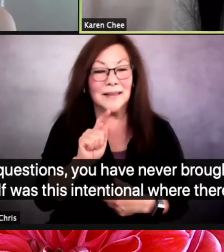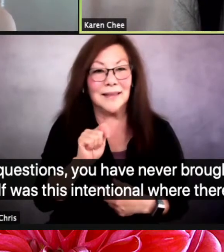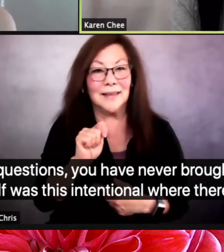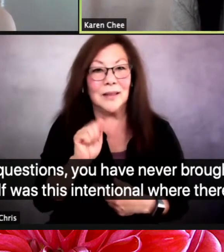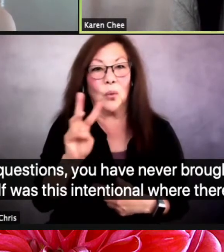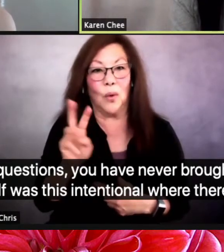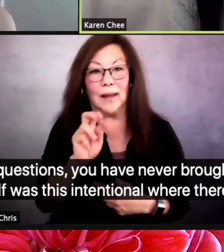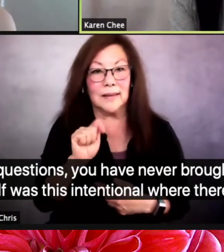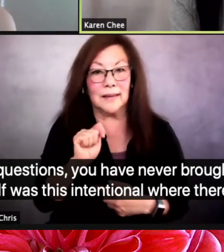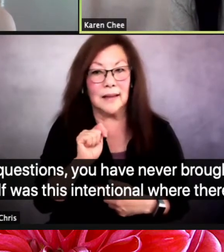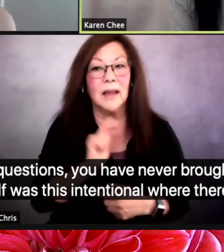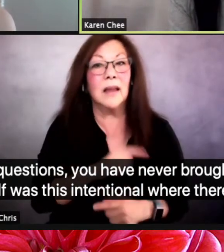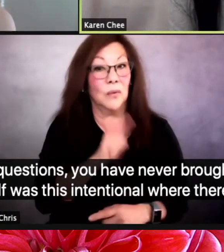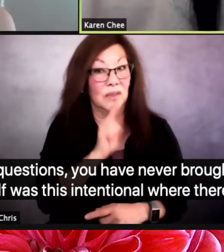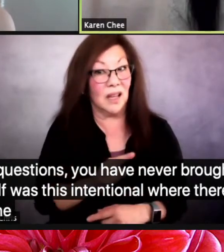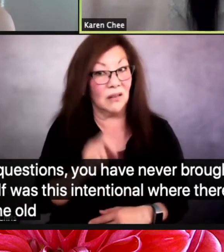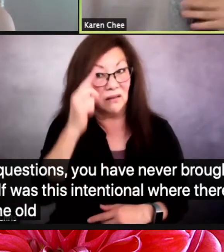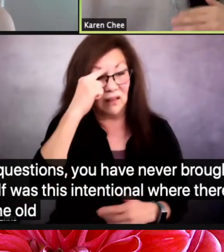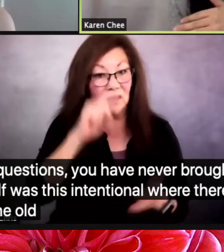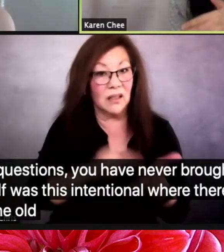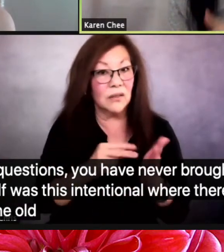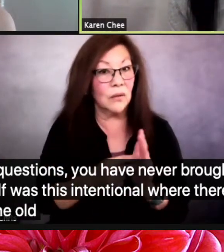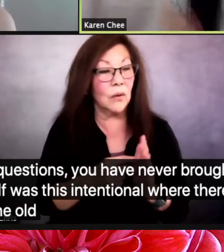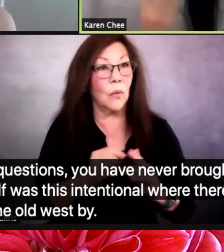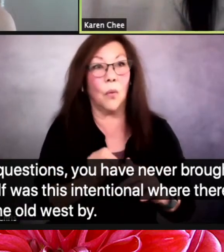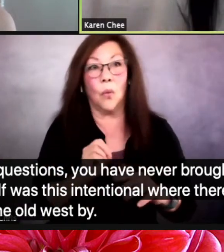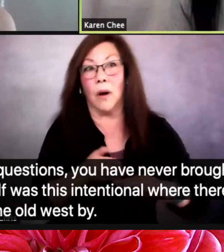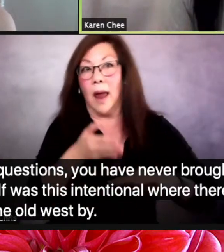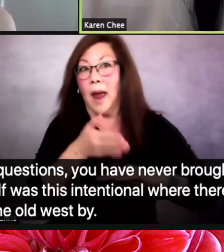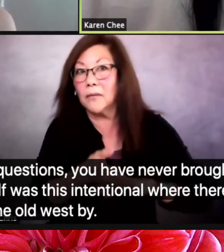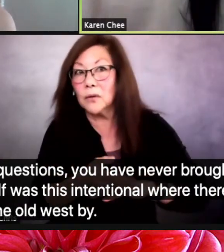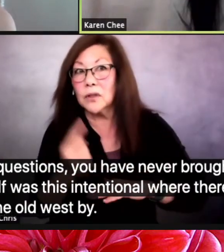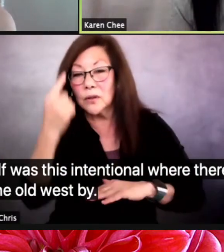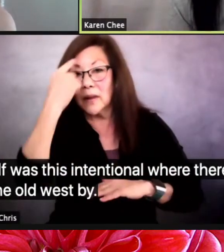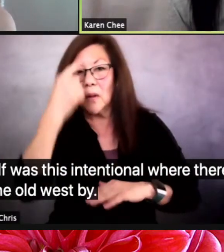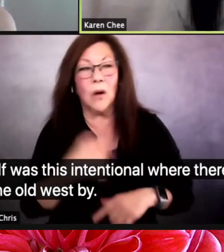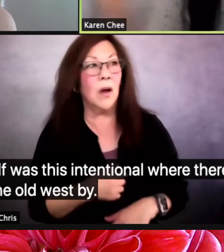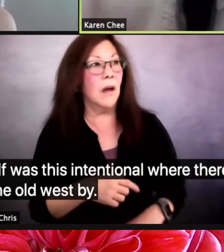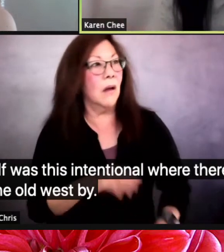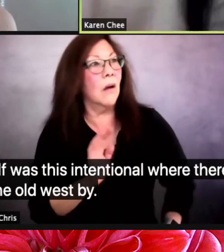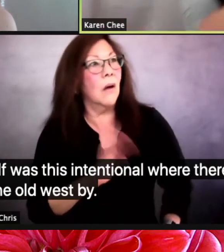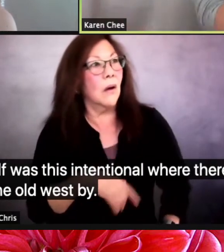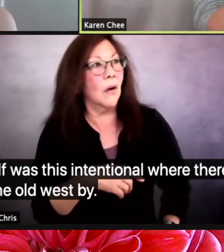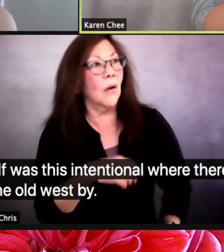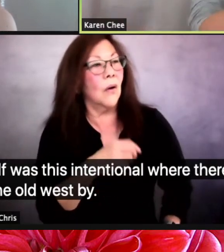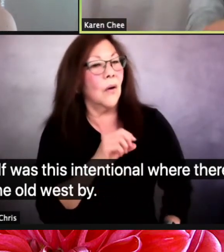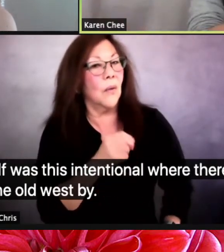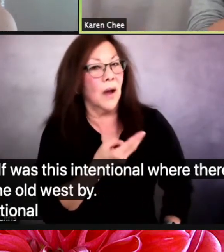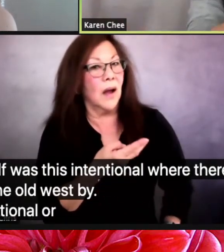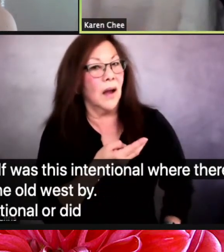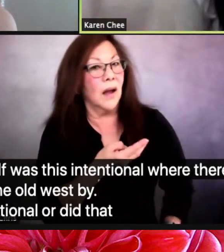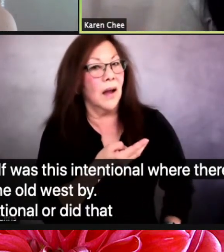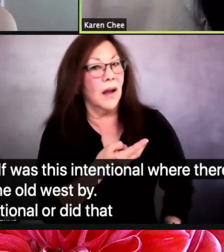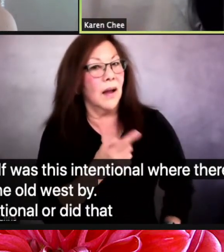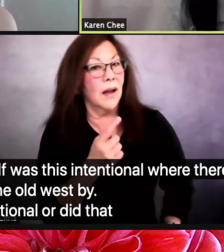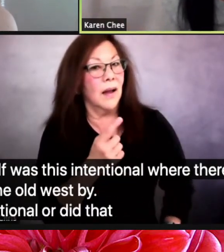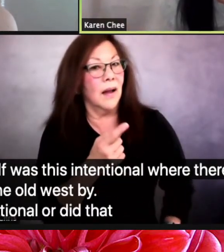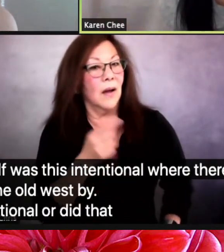wondered, was that intentional or did that come afterwards where you were like, oh man, this is kind of like Faulkner, but I did think of it separately on my